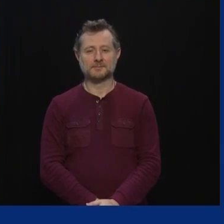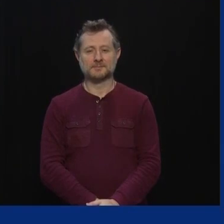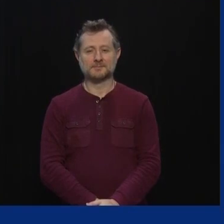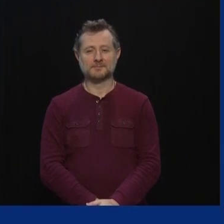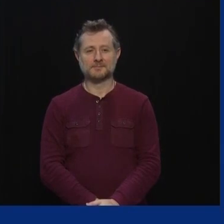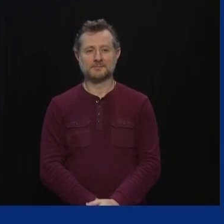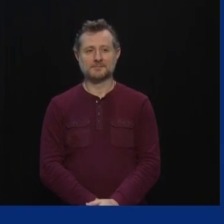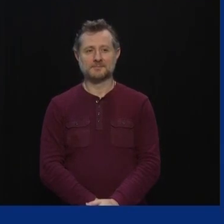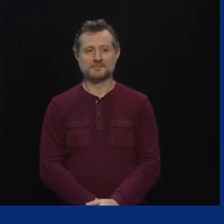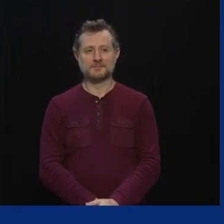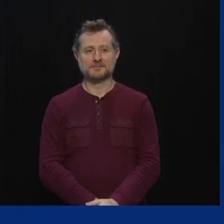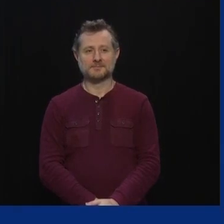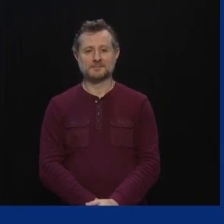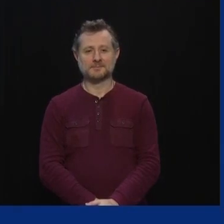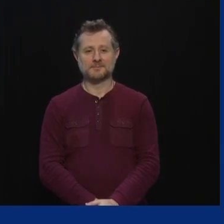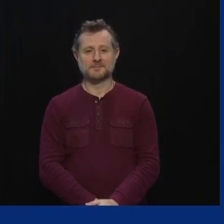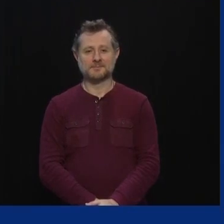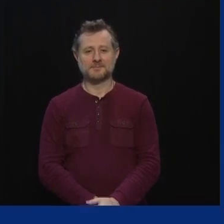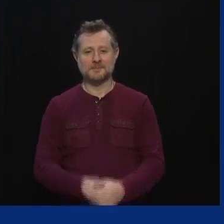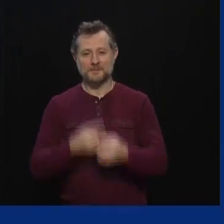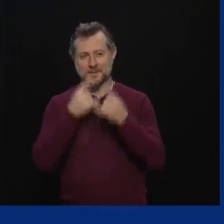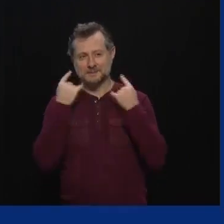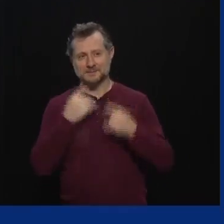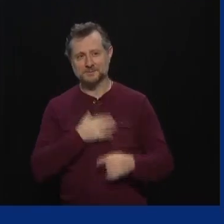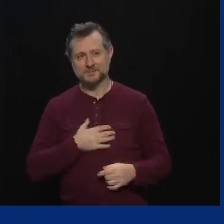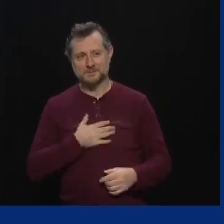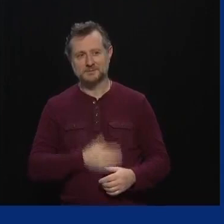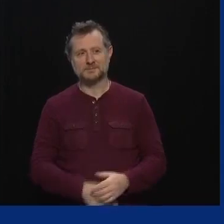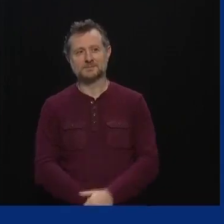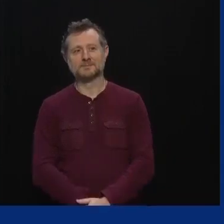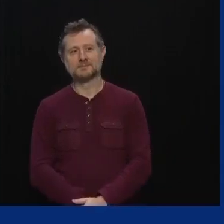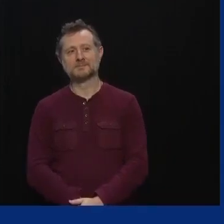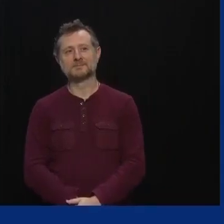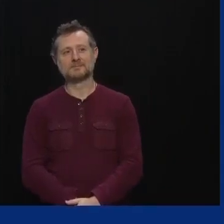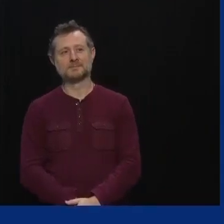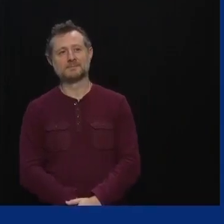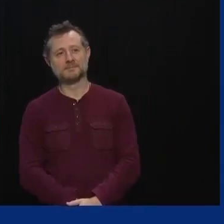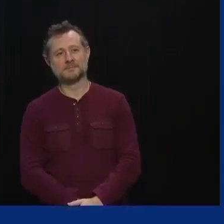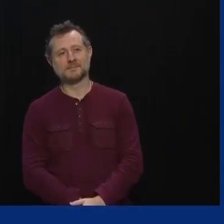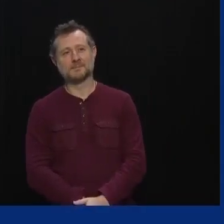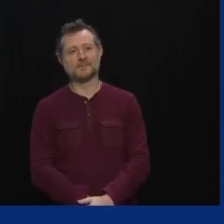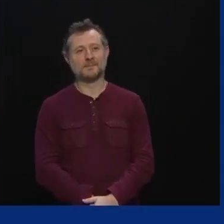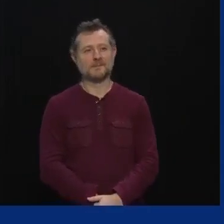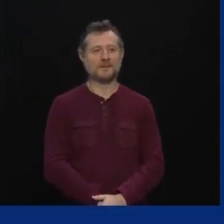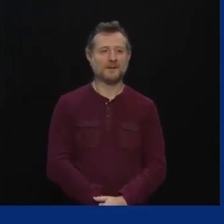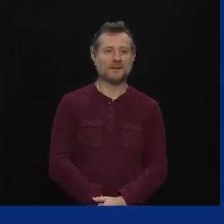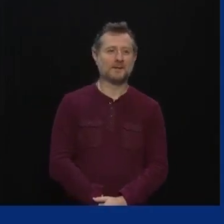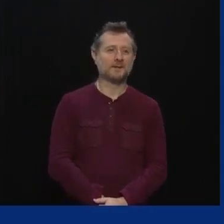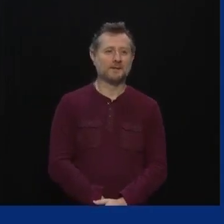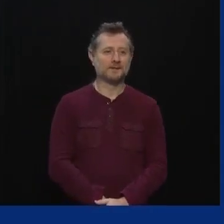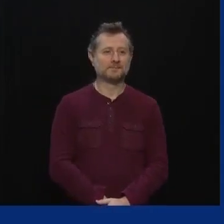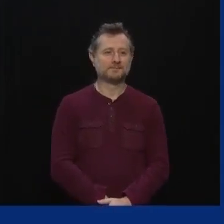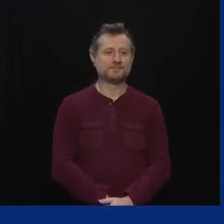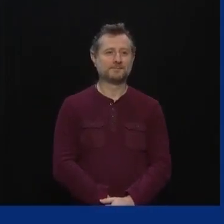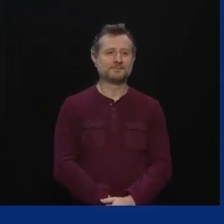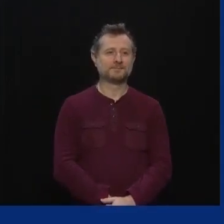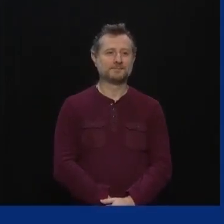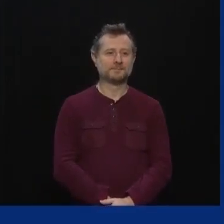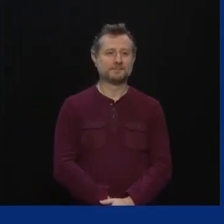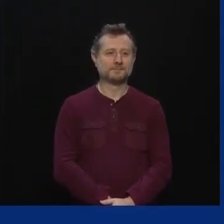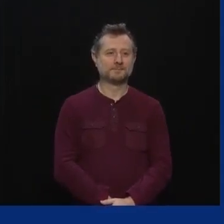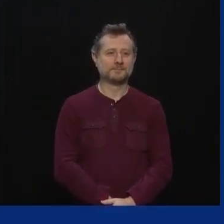I'm going to put my mask on too. Put my mask back on. My mask is there. Those are close to each other.